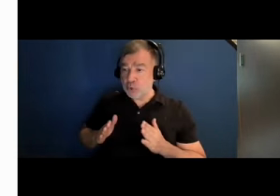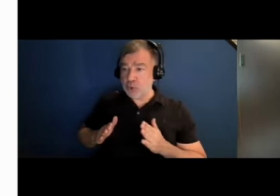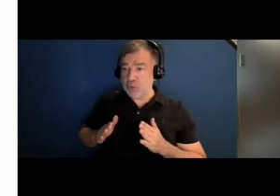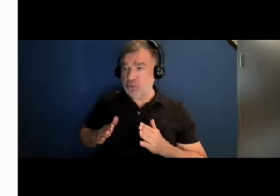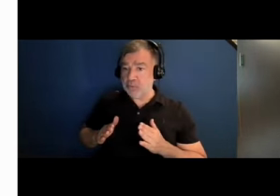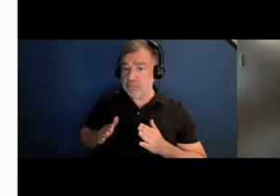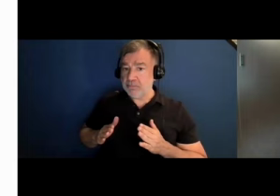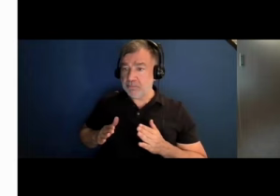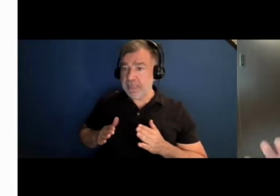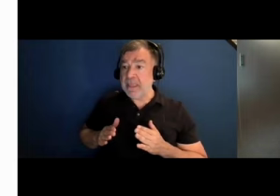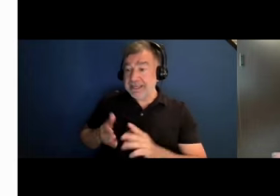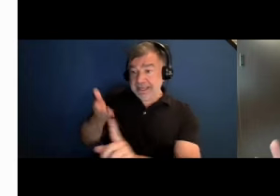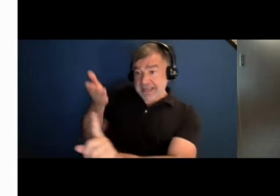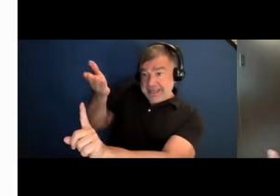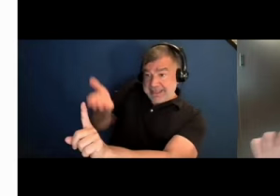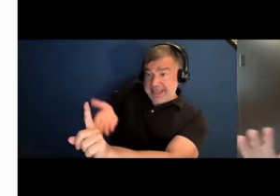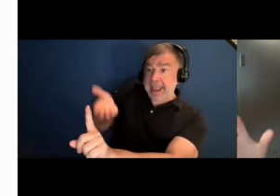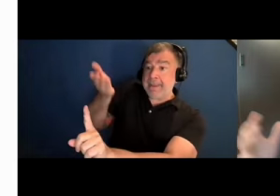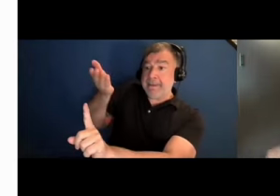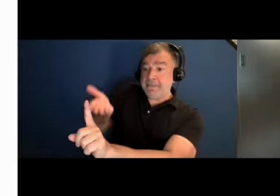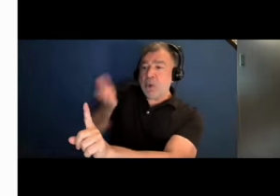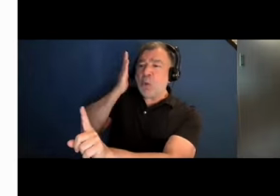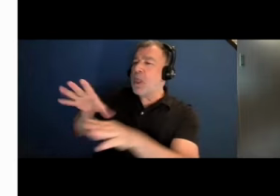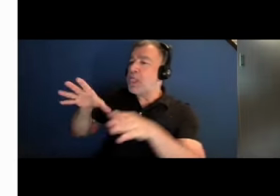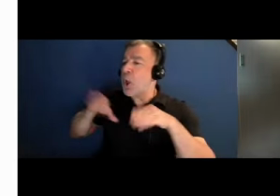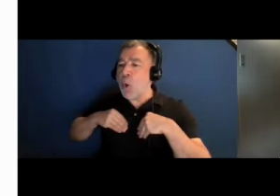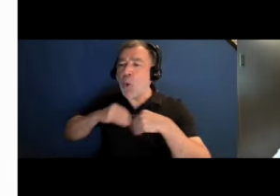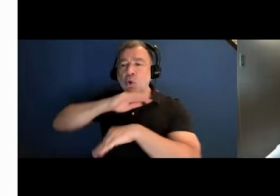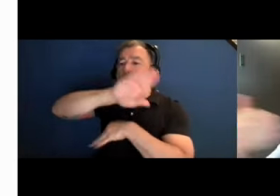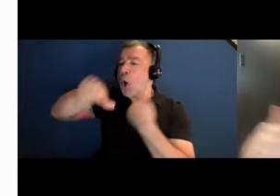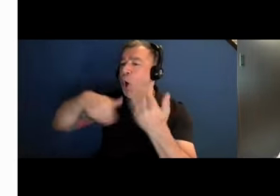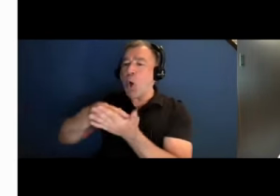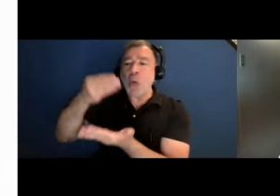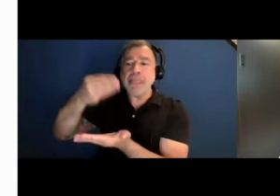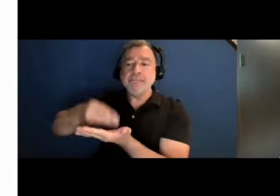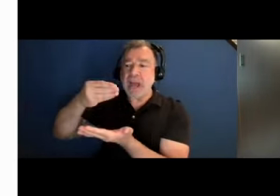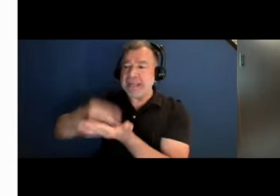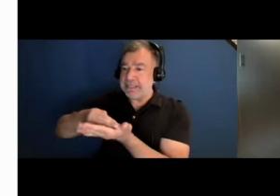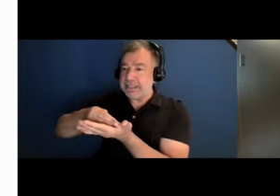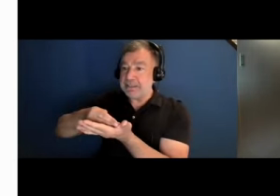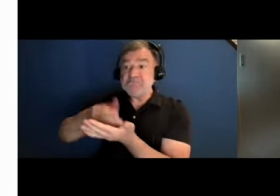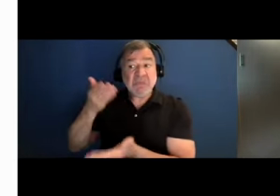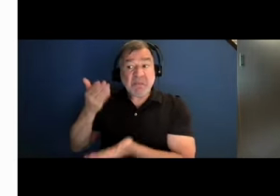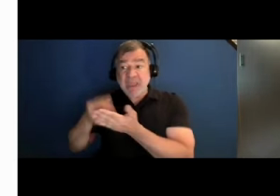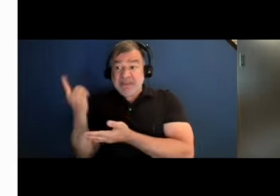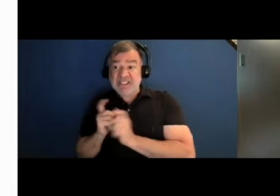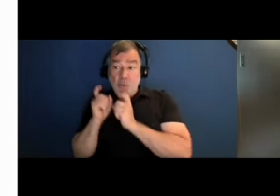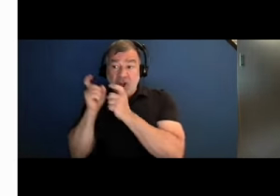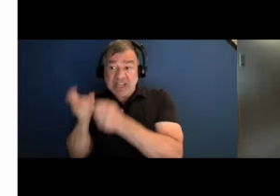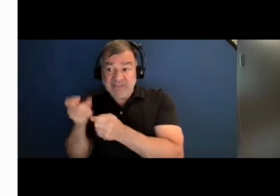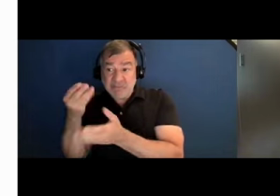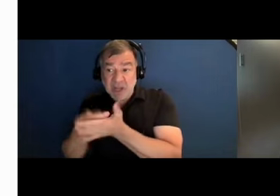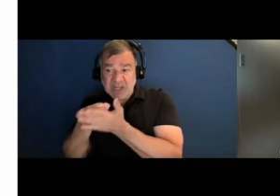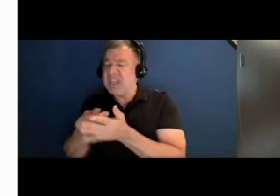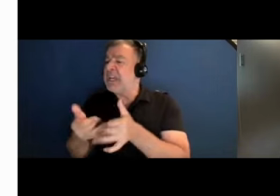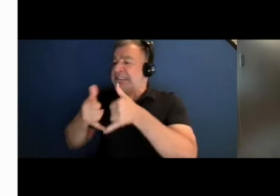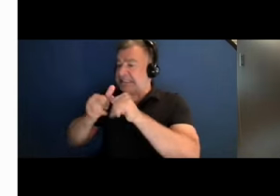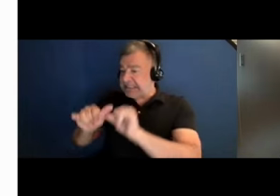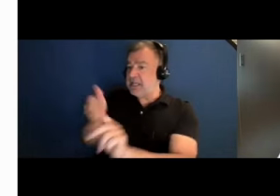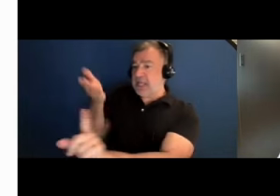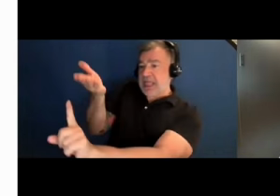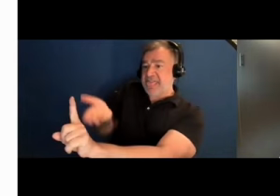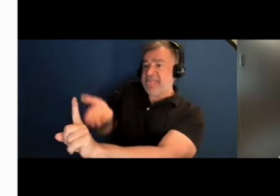account's opened for is going to own all that money that's placed in there, even if it was money that was gifted into there. They're the account owner